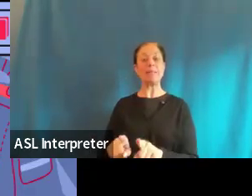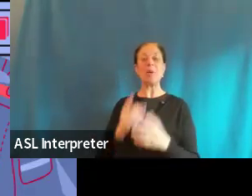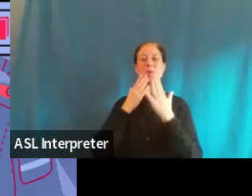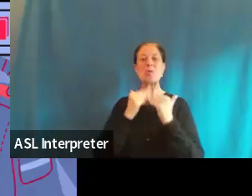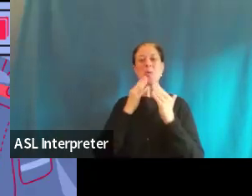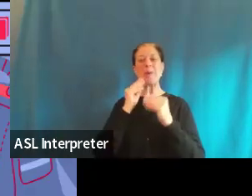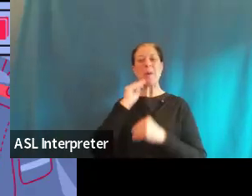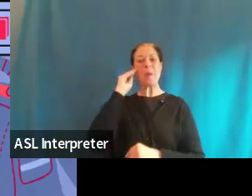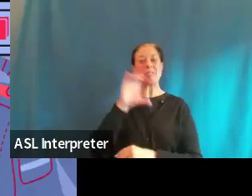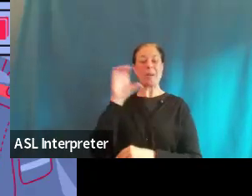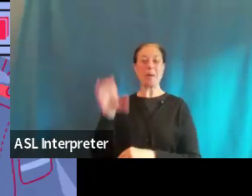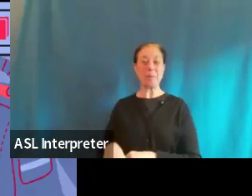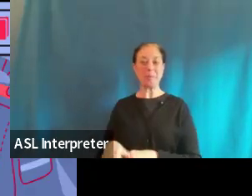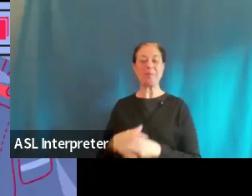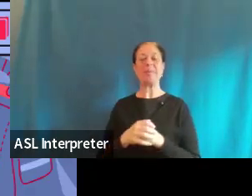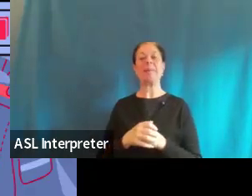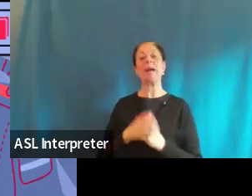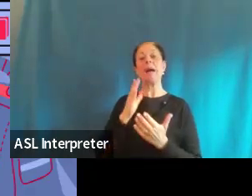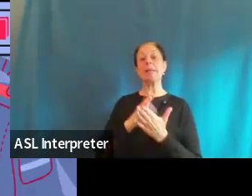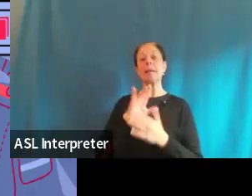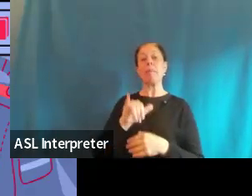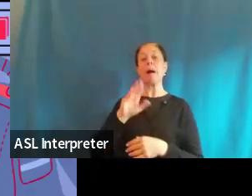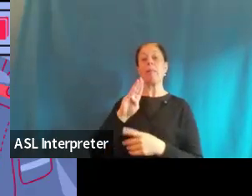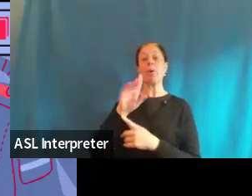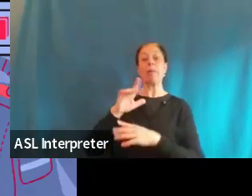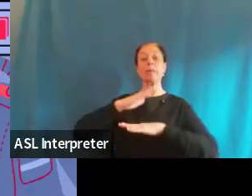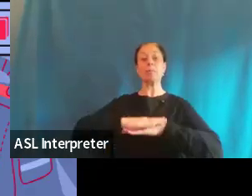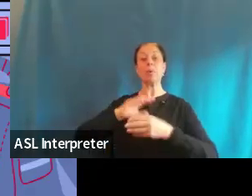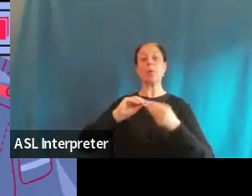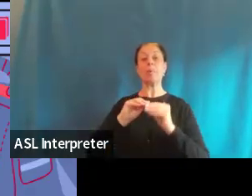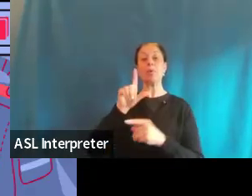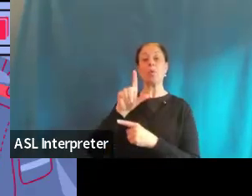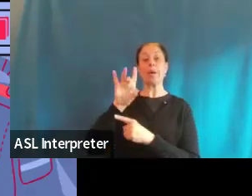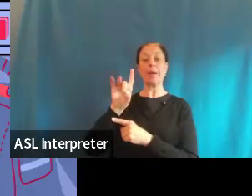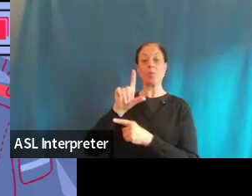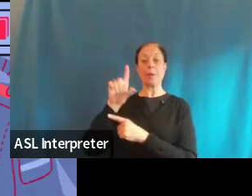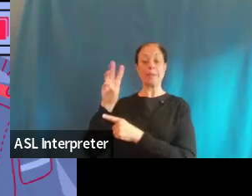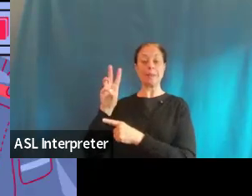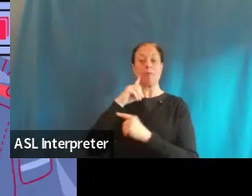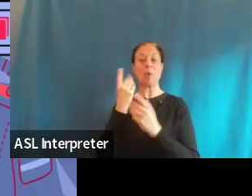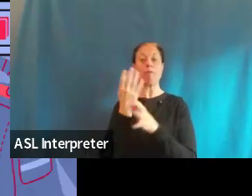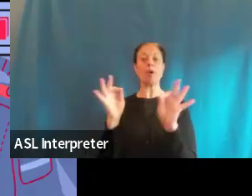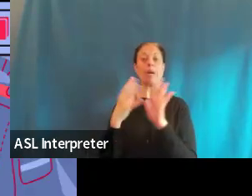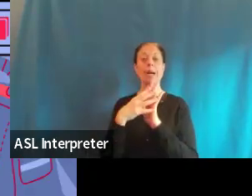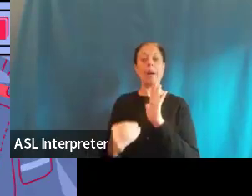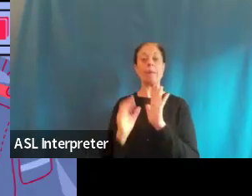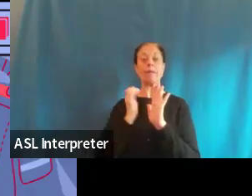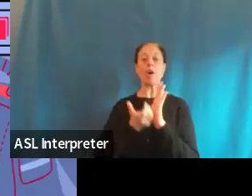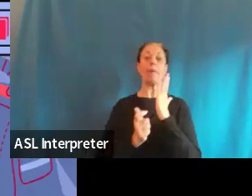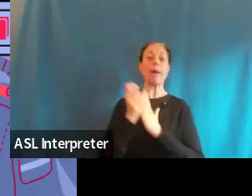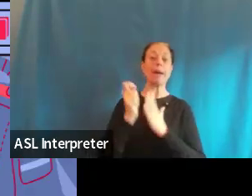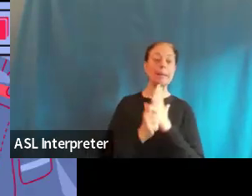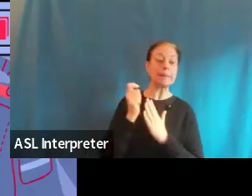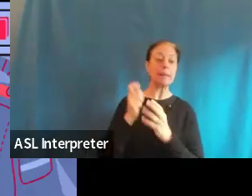Home, Chicago. Stop by the Booklist booth, number 2826, for free copies of our